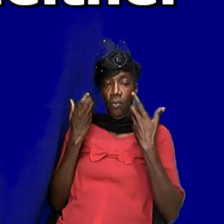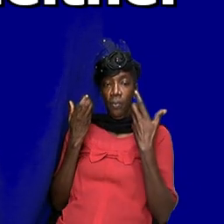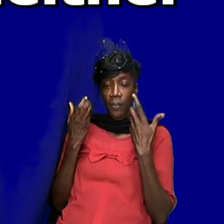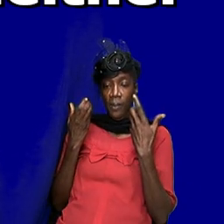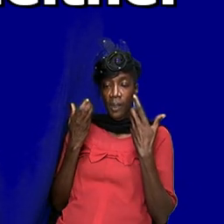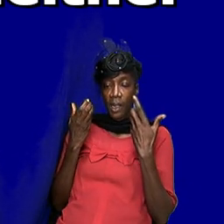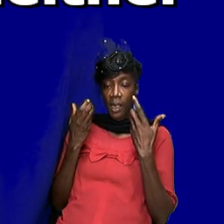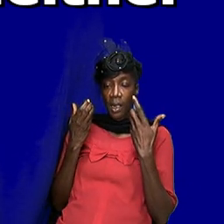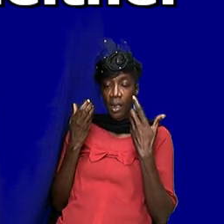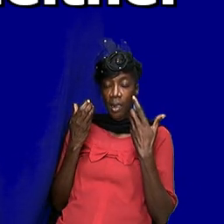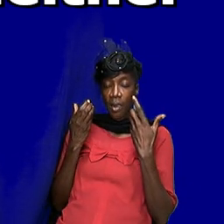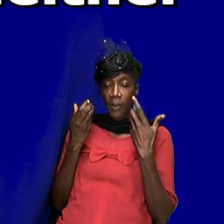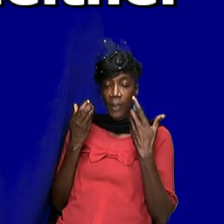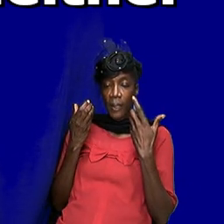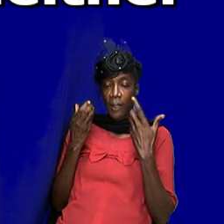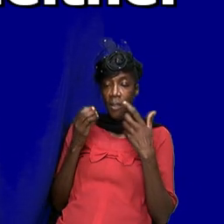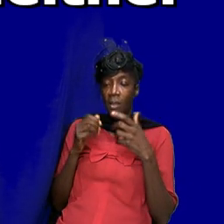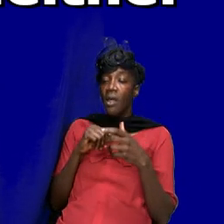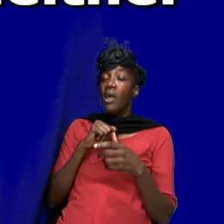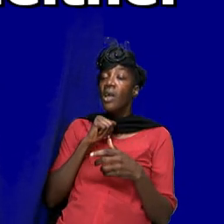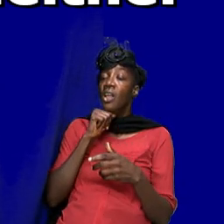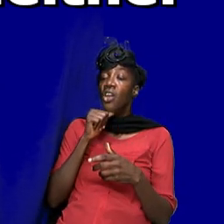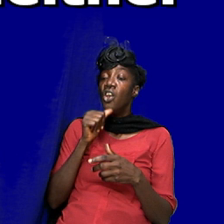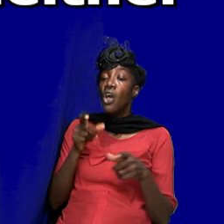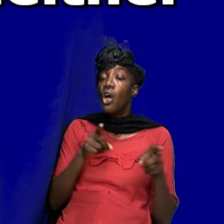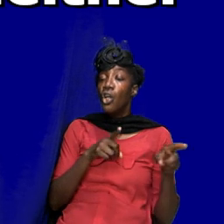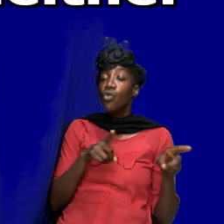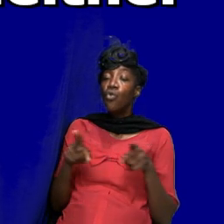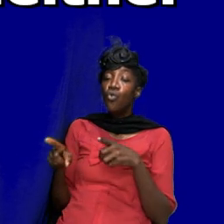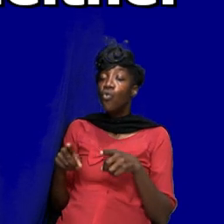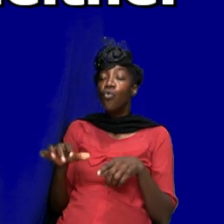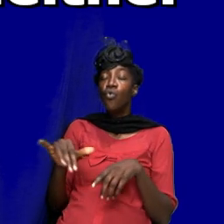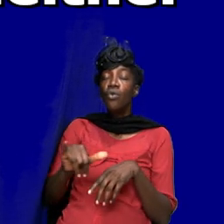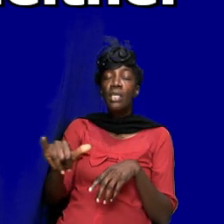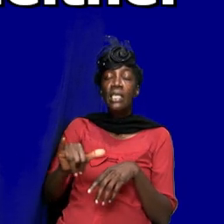you shall not do like they did.